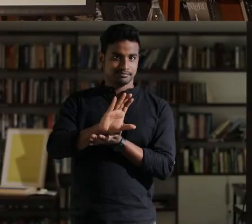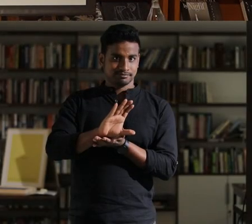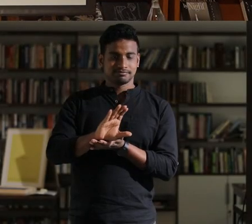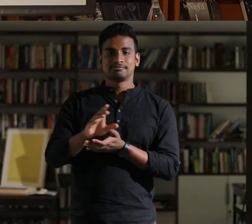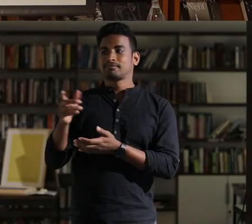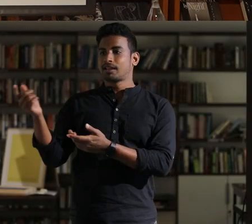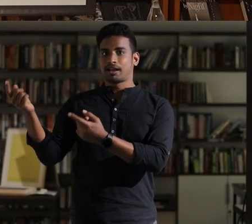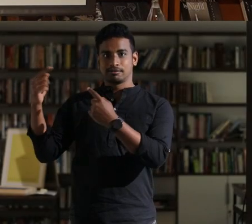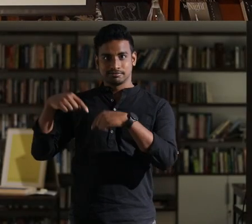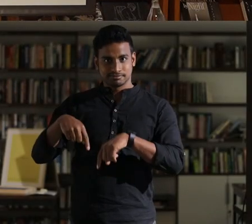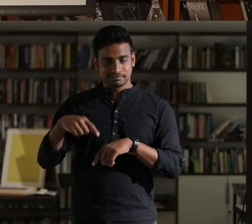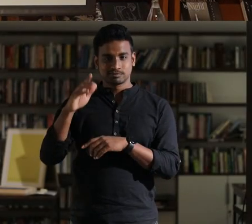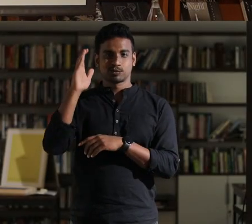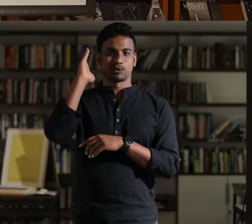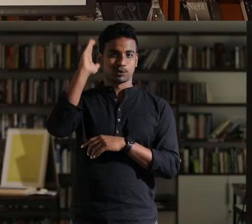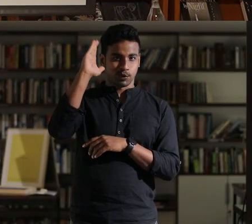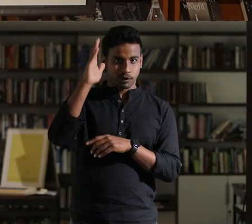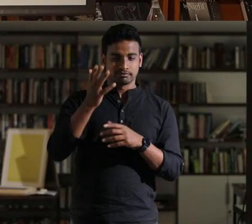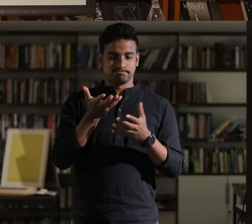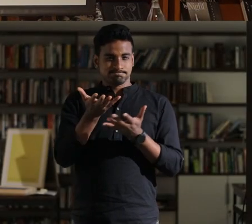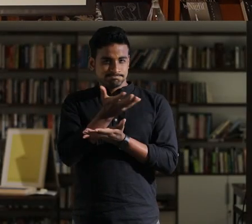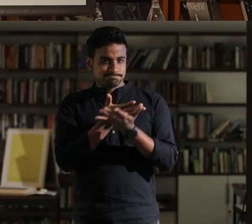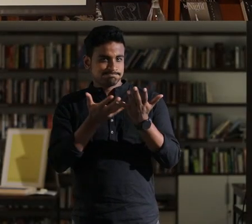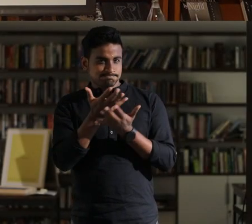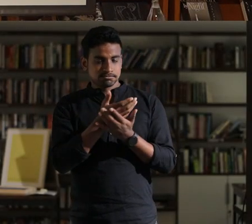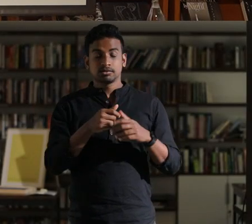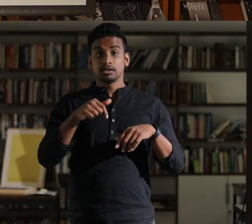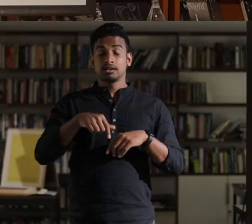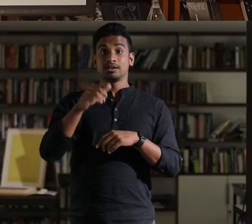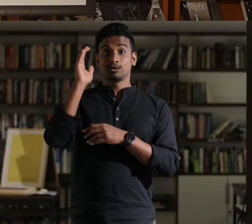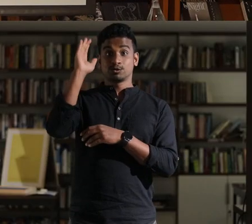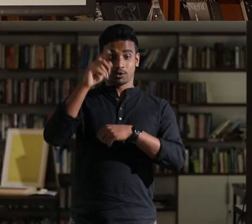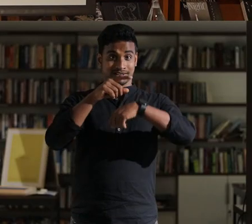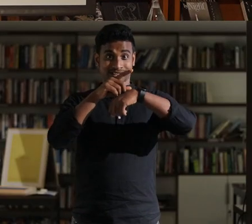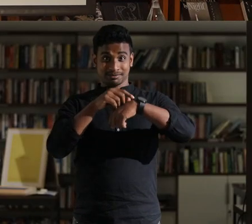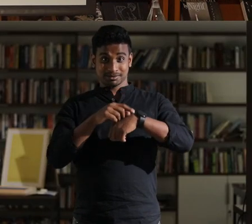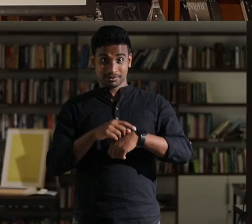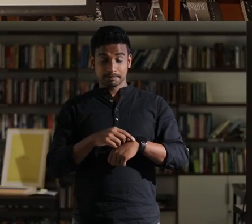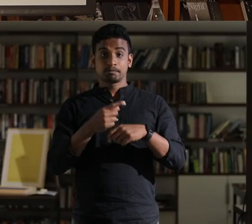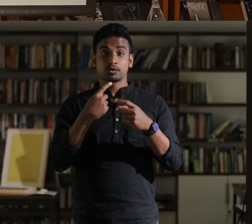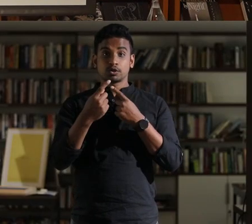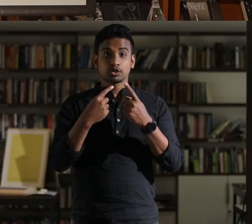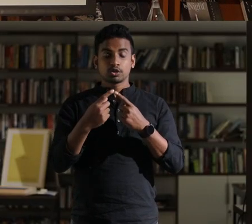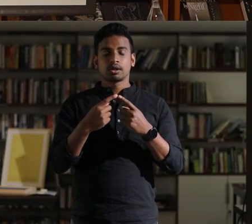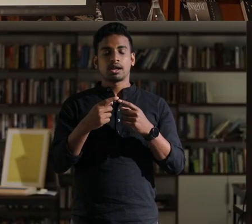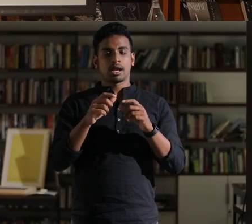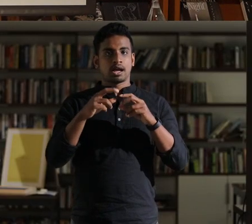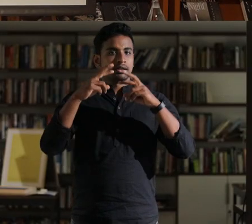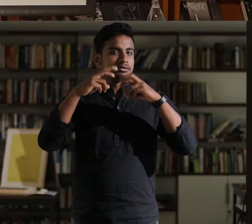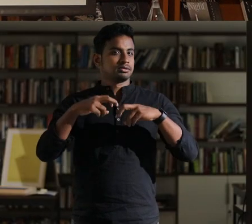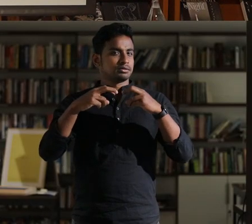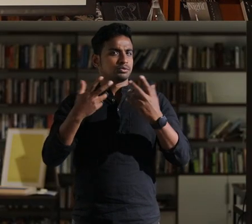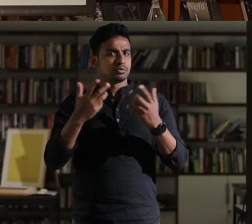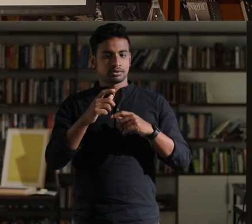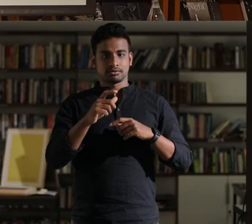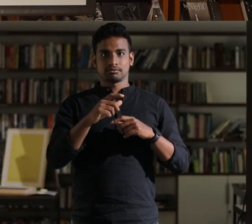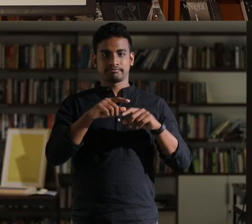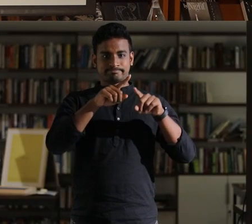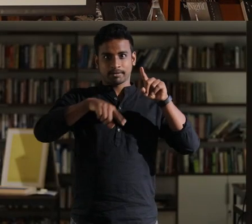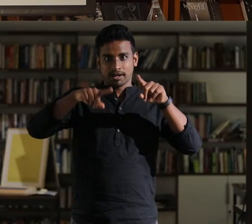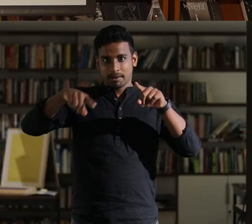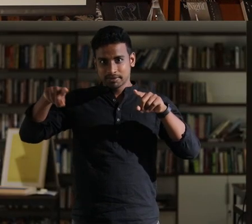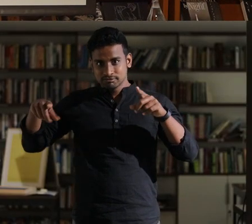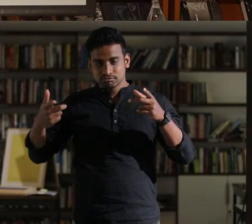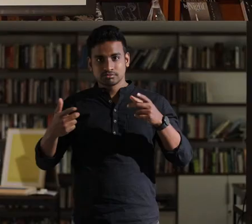Through these sessions, we hope to build an understanding of arts research that is dynamic, empathetic, and generates